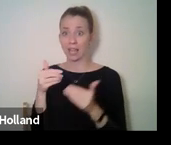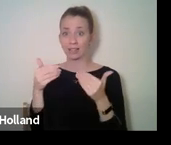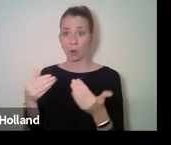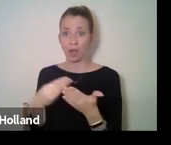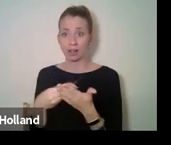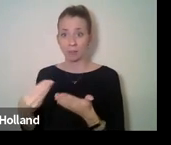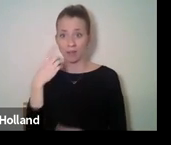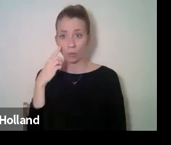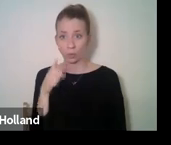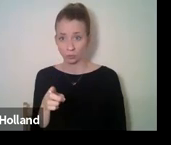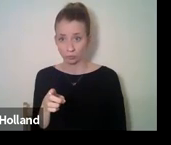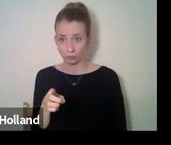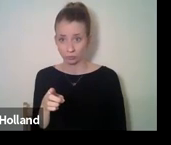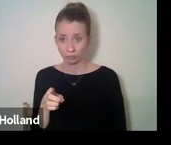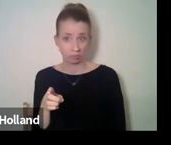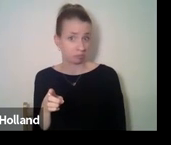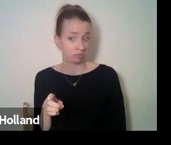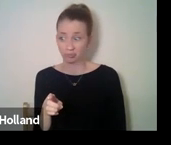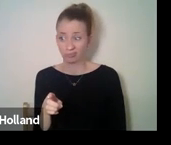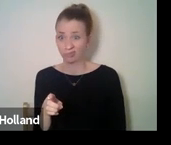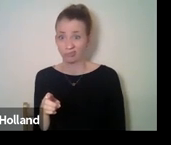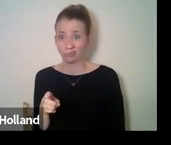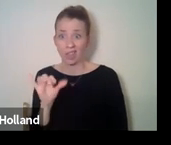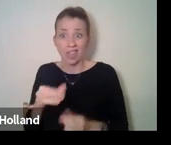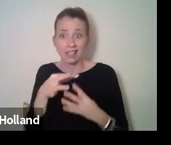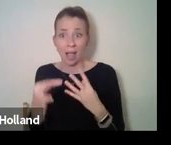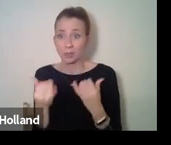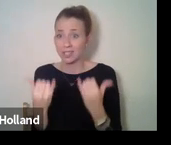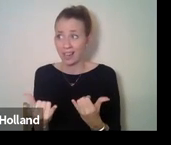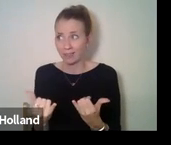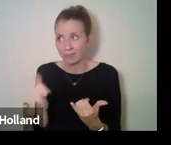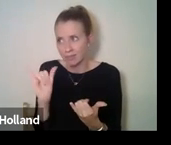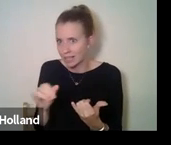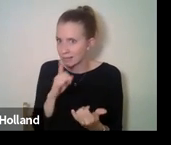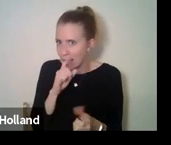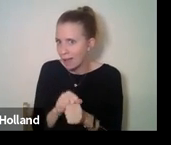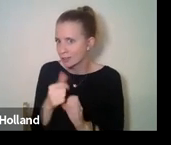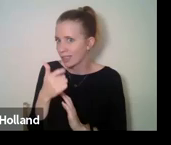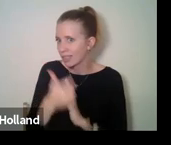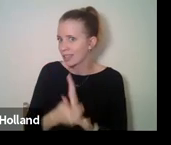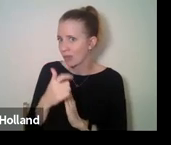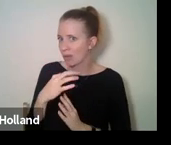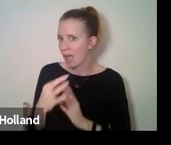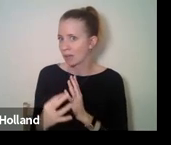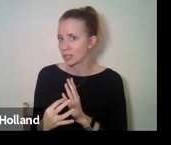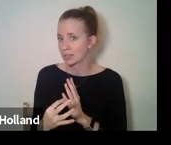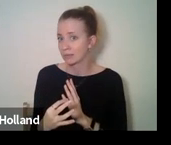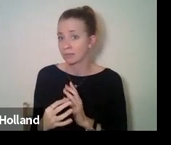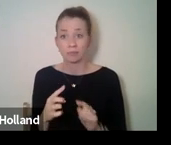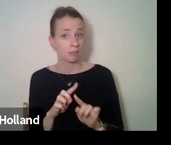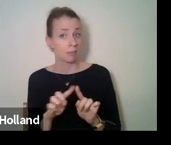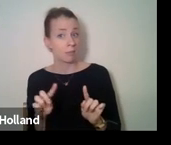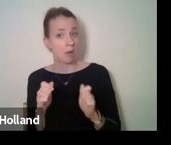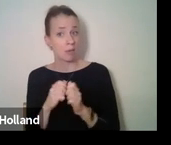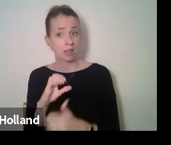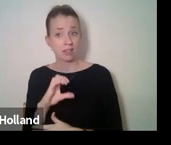you. That's an option today. In fact, it's the default option. But with CCA,